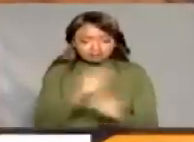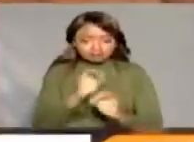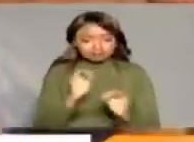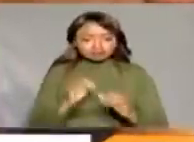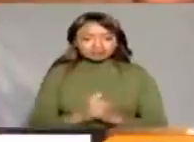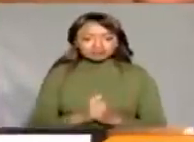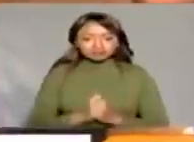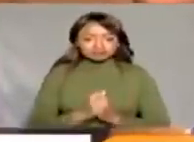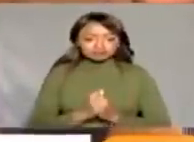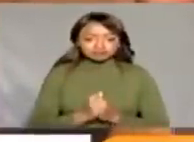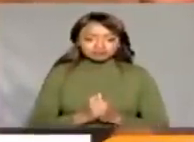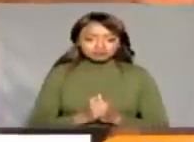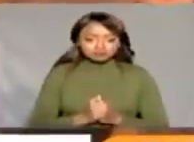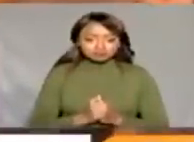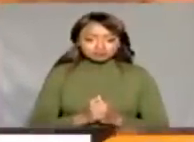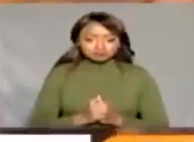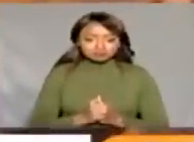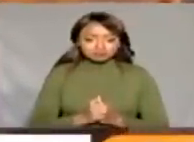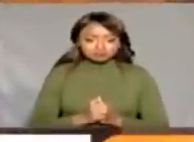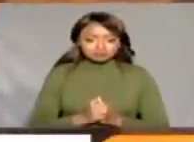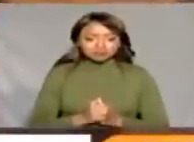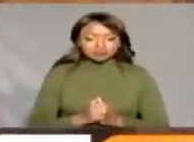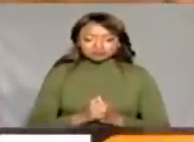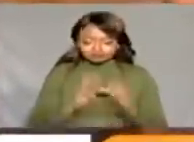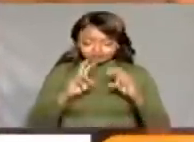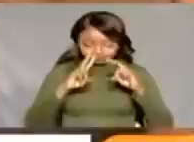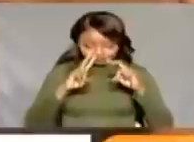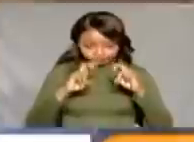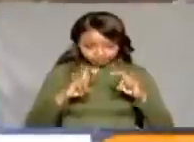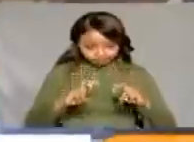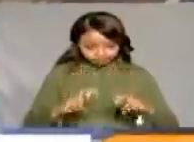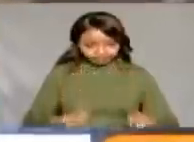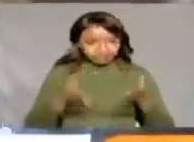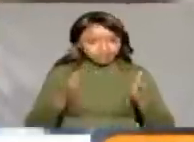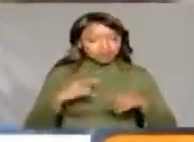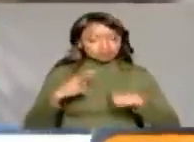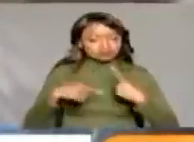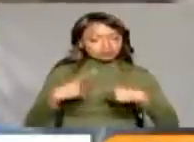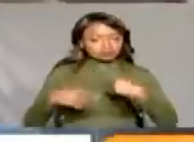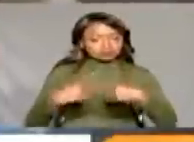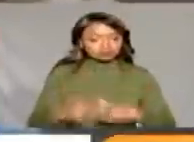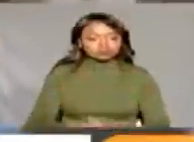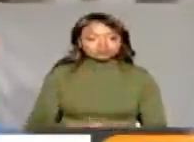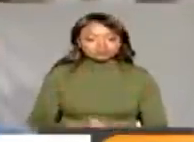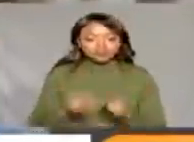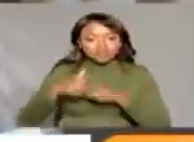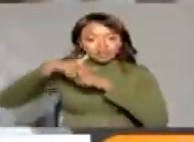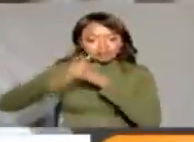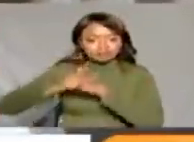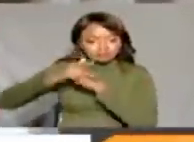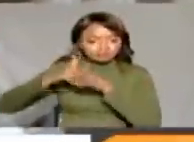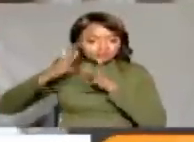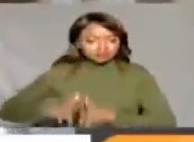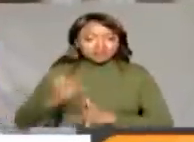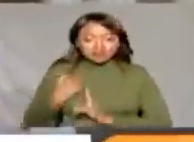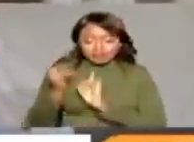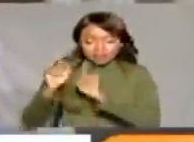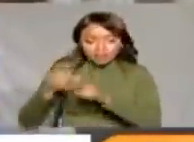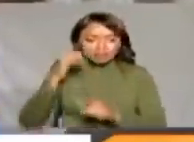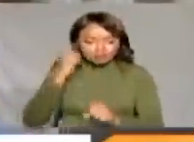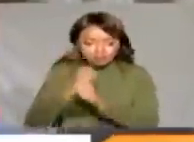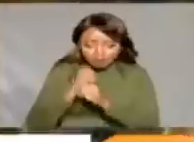concentrate on the rescue mission. Rescue. So that we save investigations lives. Will continue. Engineers were also at the scene carrying out